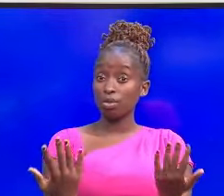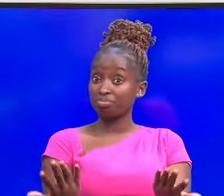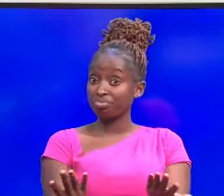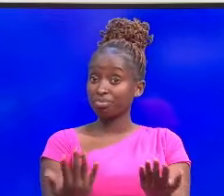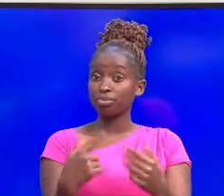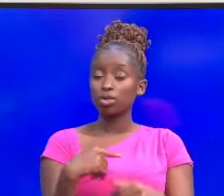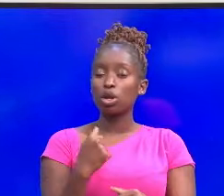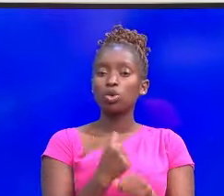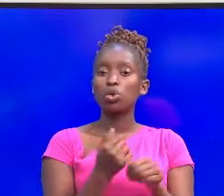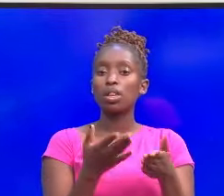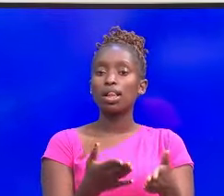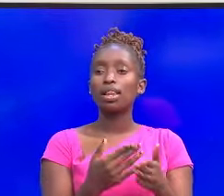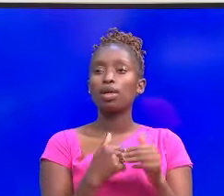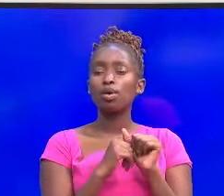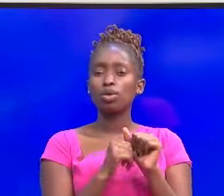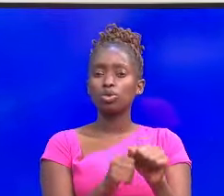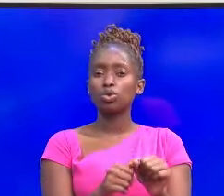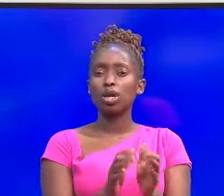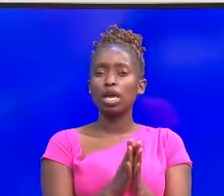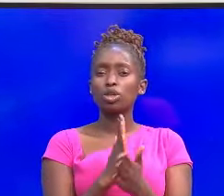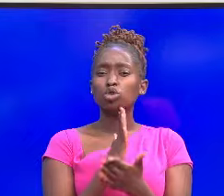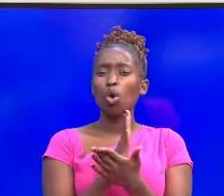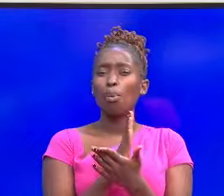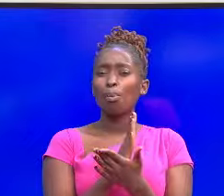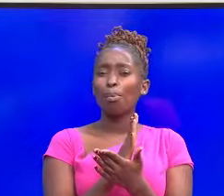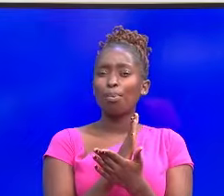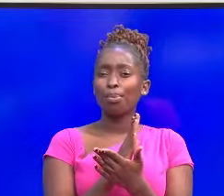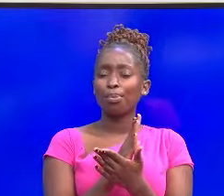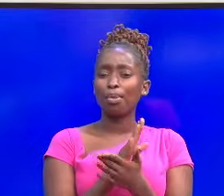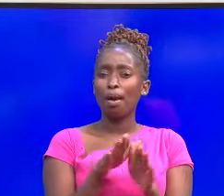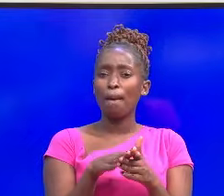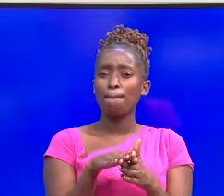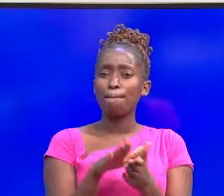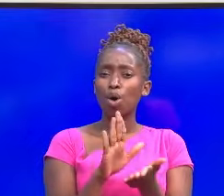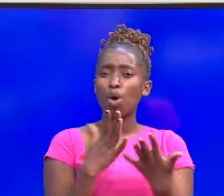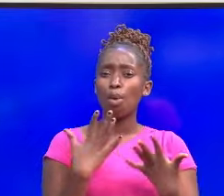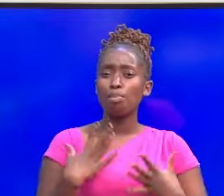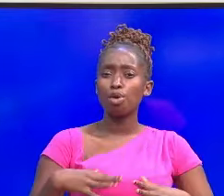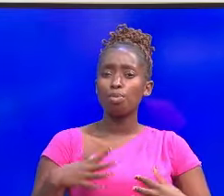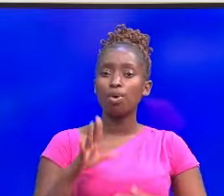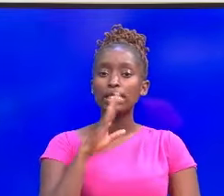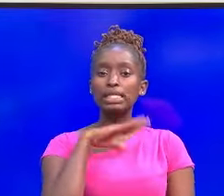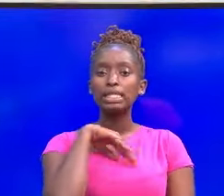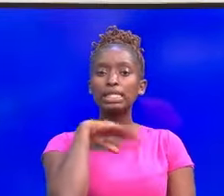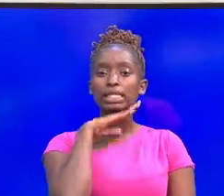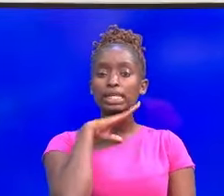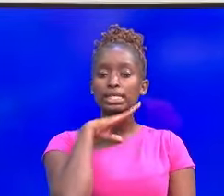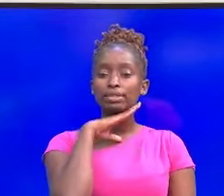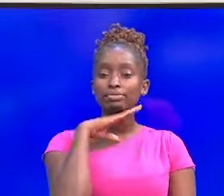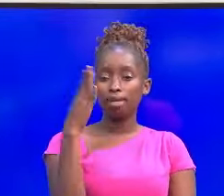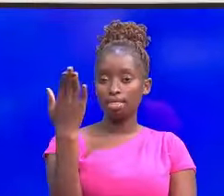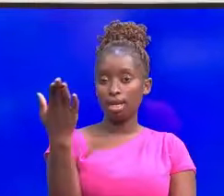to forestall and to stop more people losing their lives to gangs.